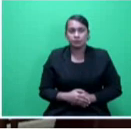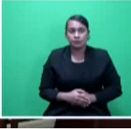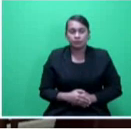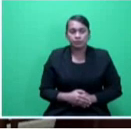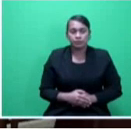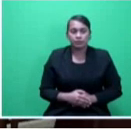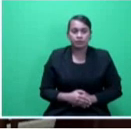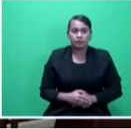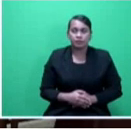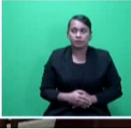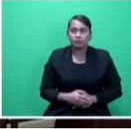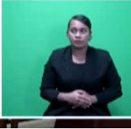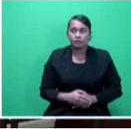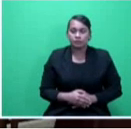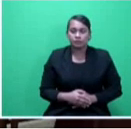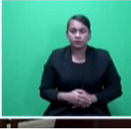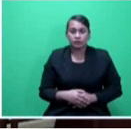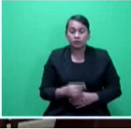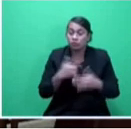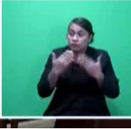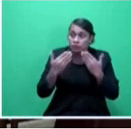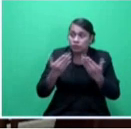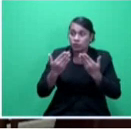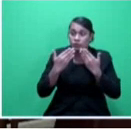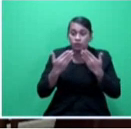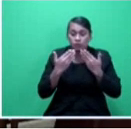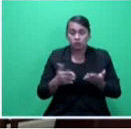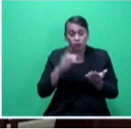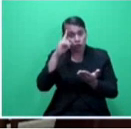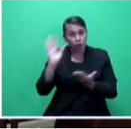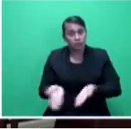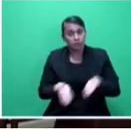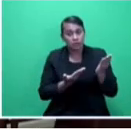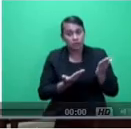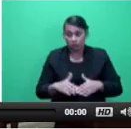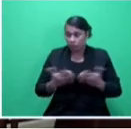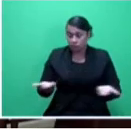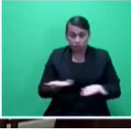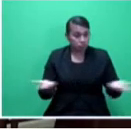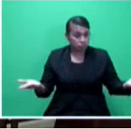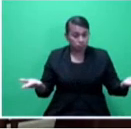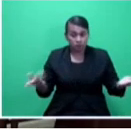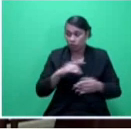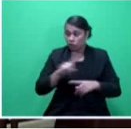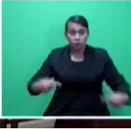I thank the Honourable Mover of the motion. The floor is now open for debate.